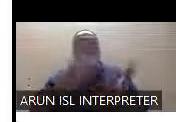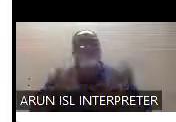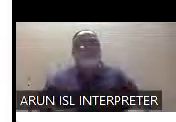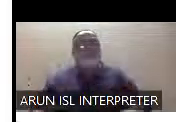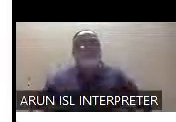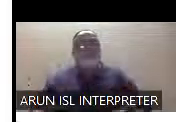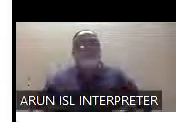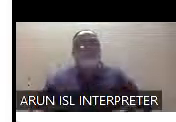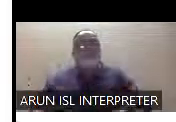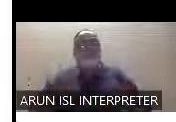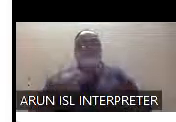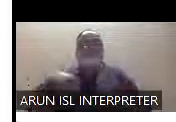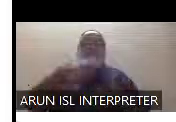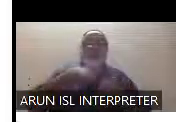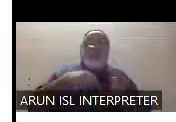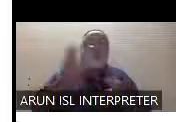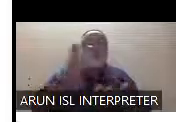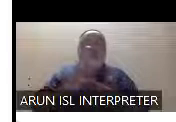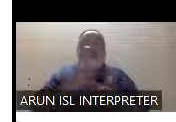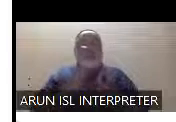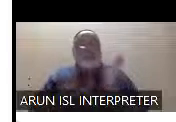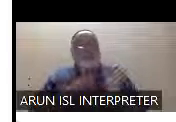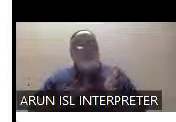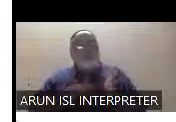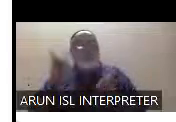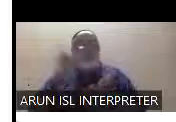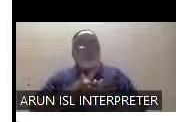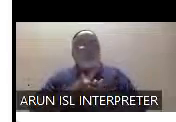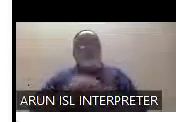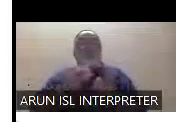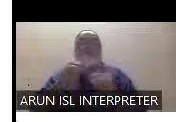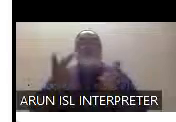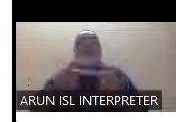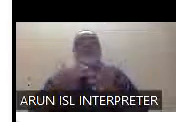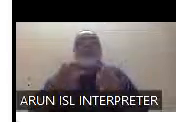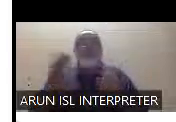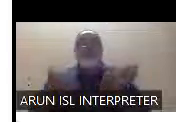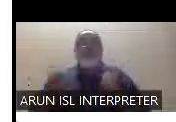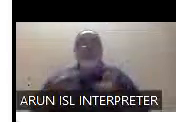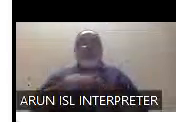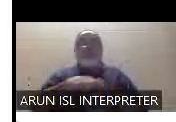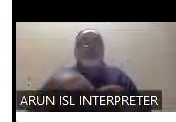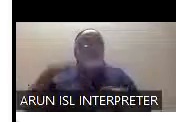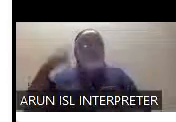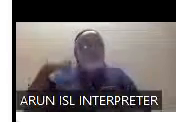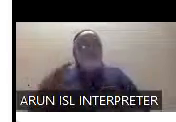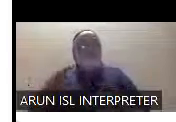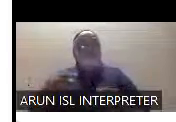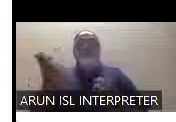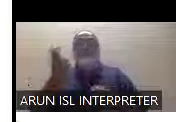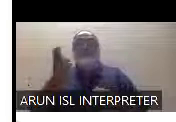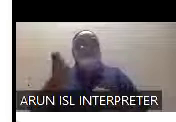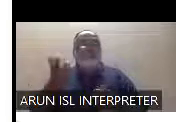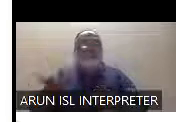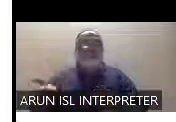it says that bus stops, railway stations, airports, everything has to be made accessible. The parking spaces, the washrooms